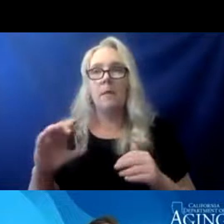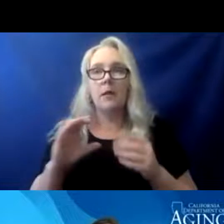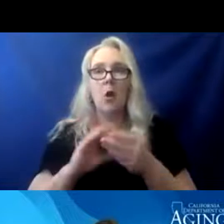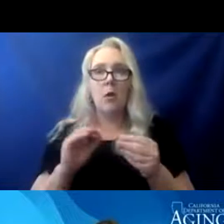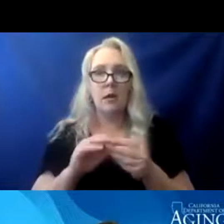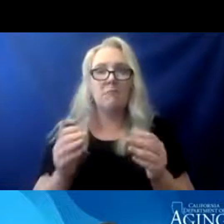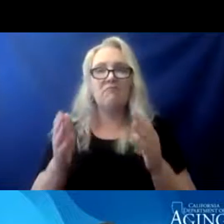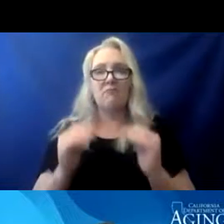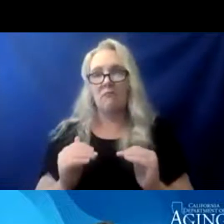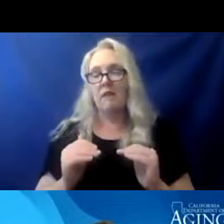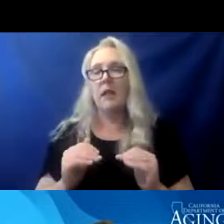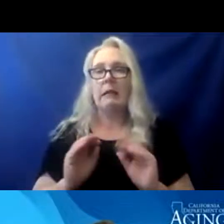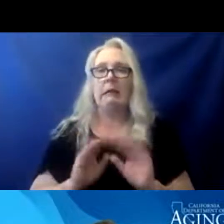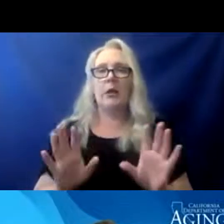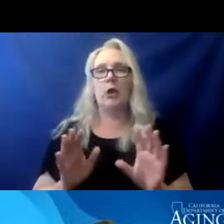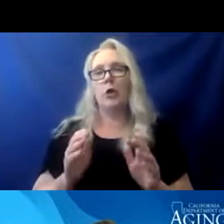steps.